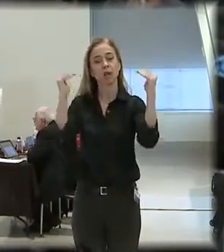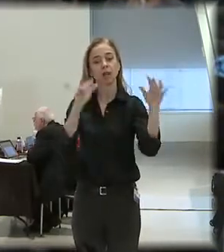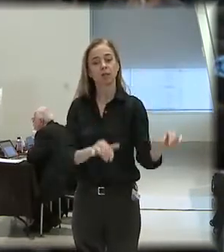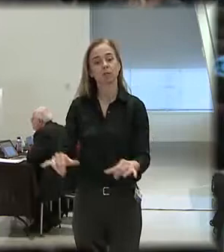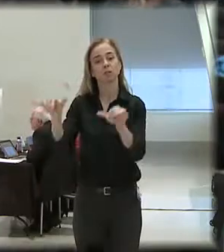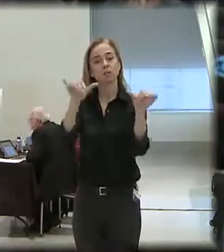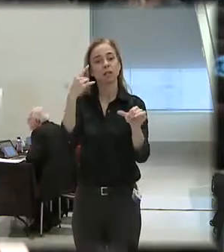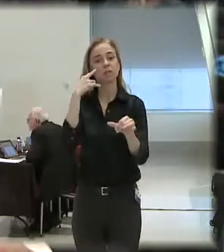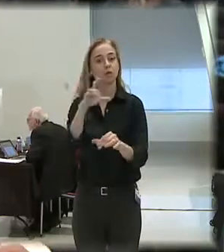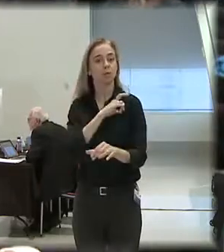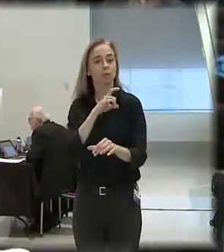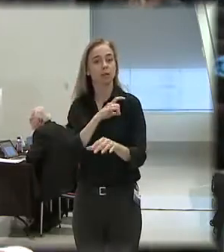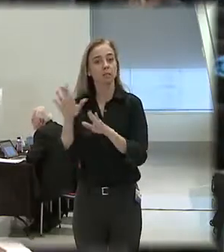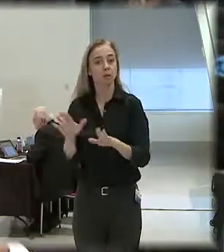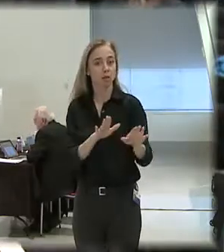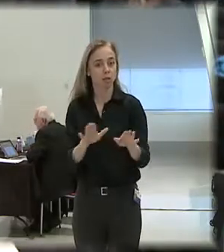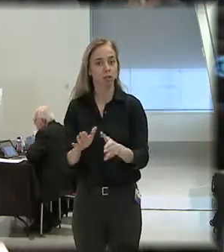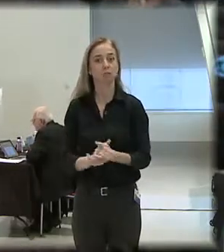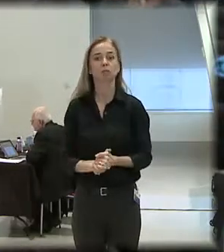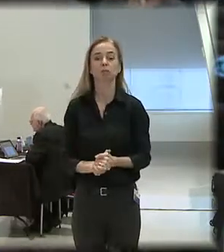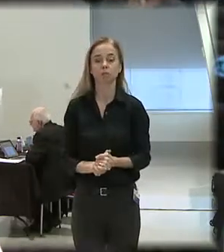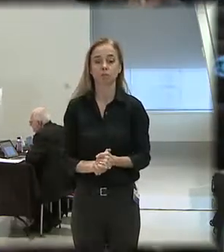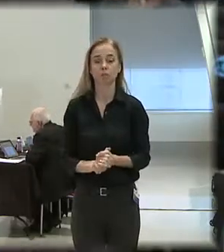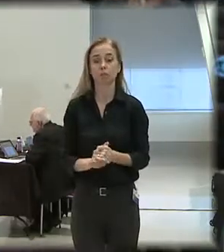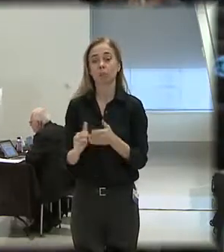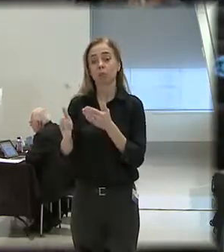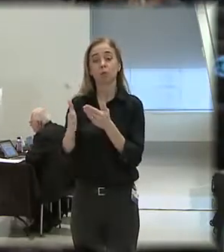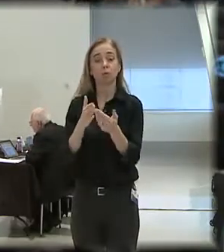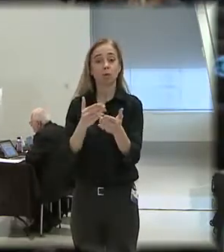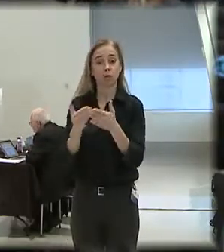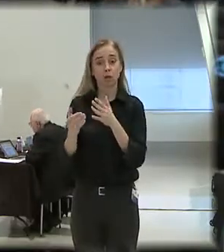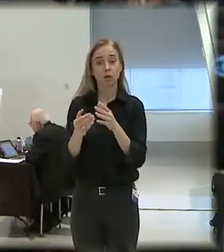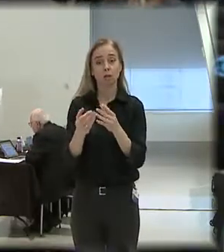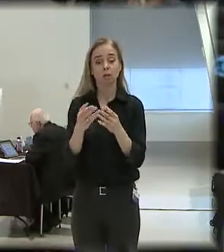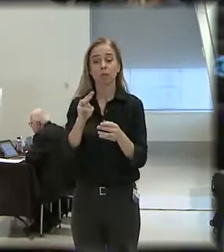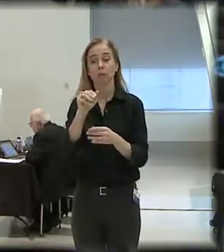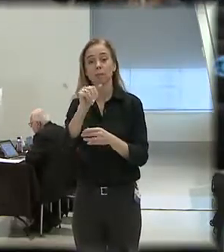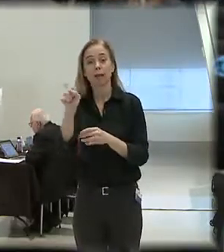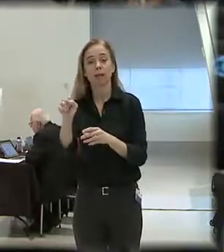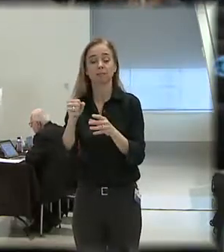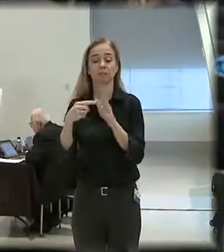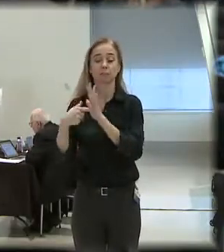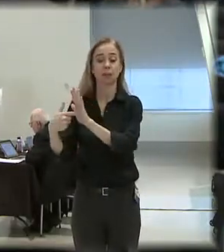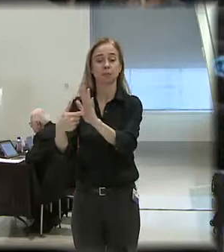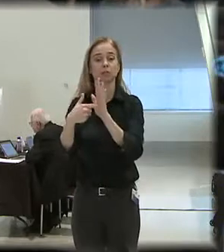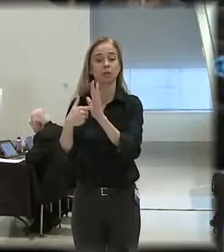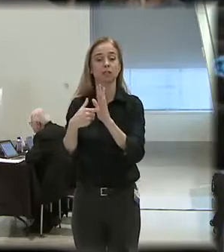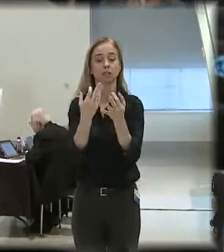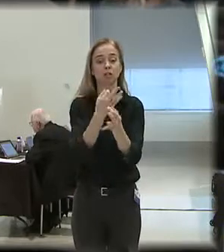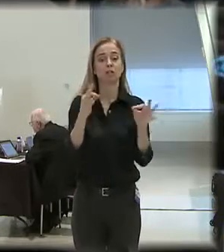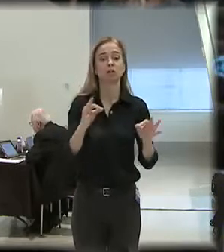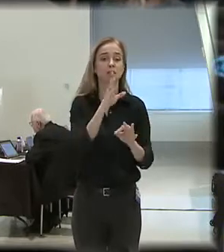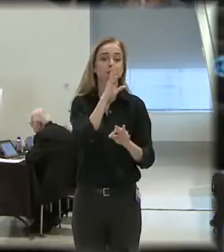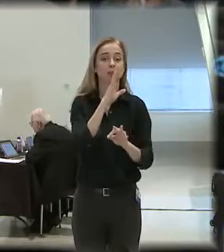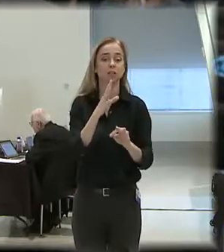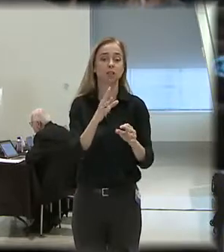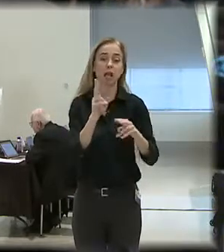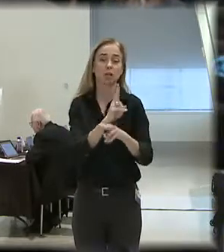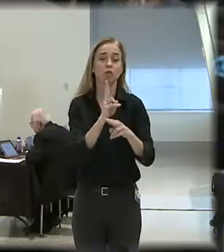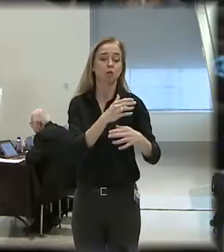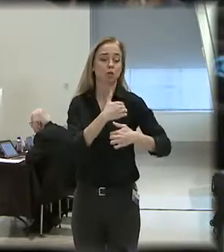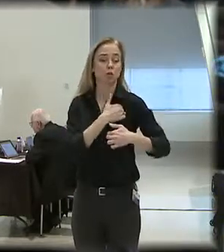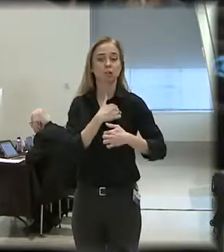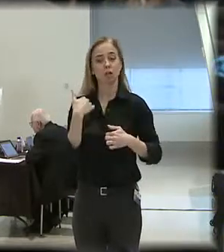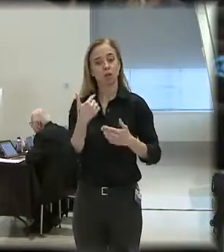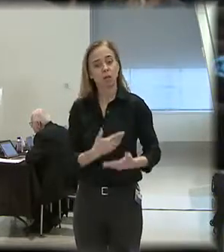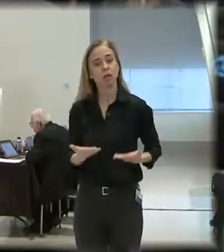police conduct. Regarding the mass demonstrations, free speech, and the use of military equipment, we urge an end